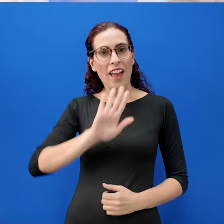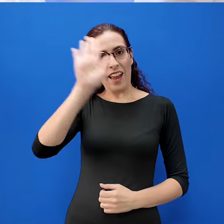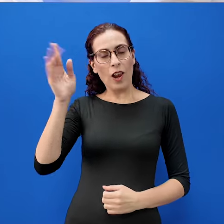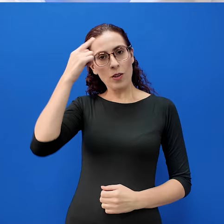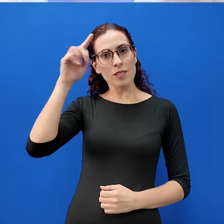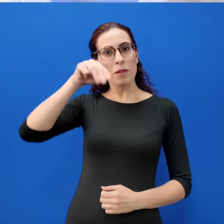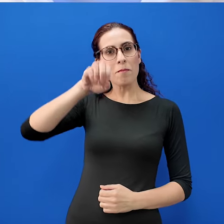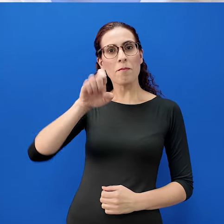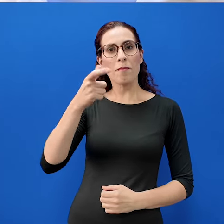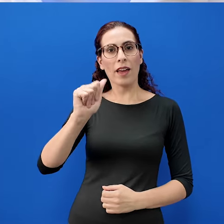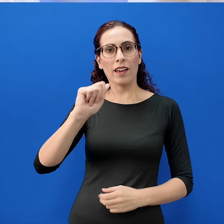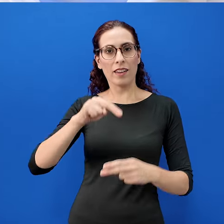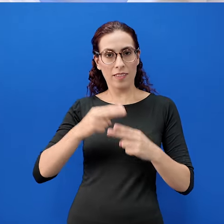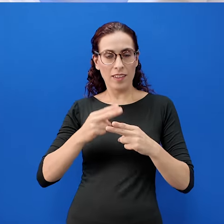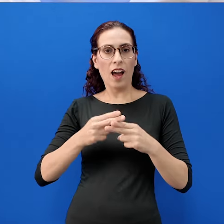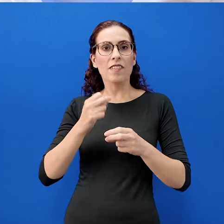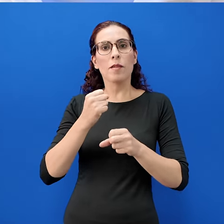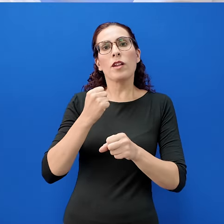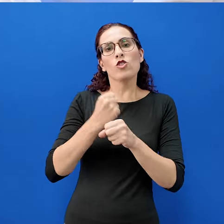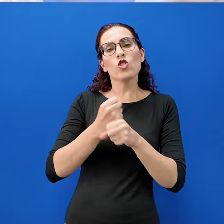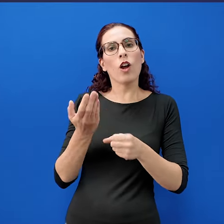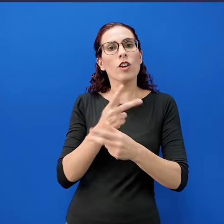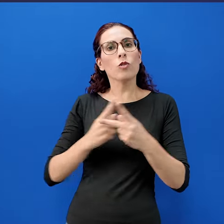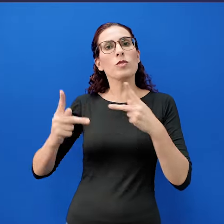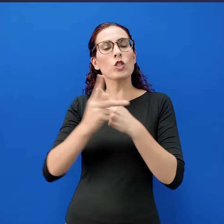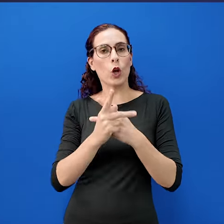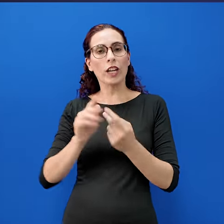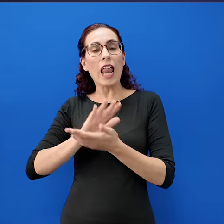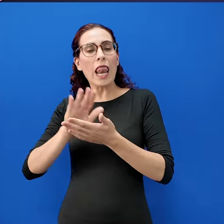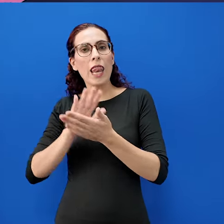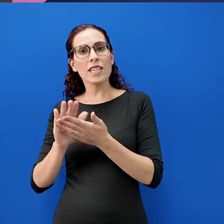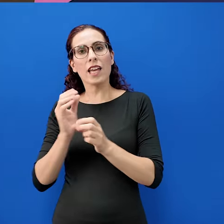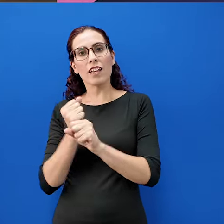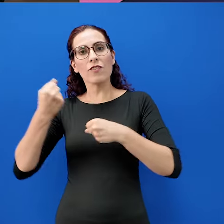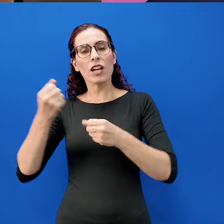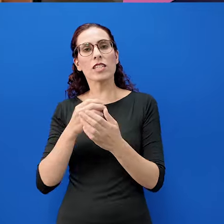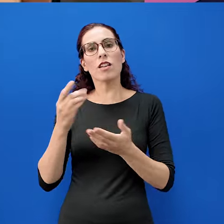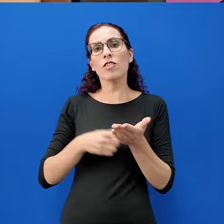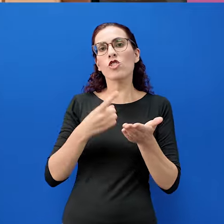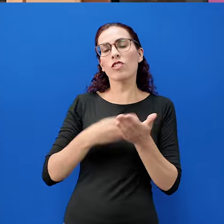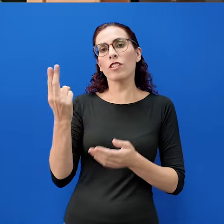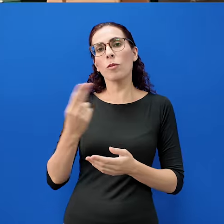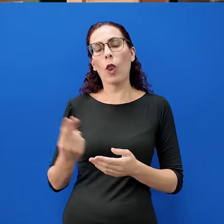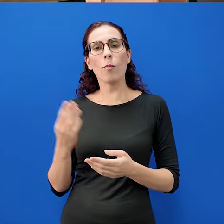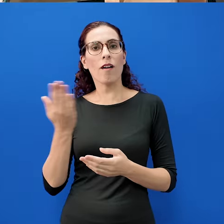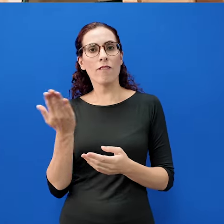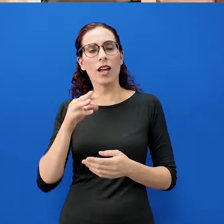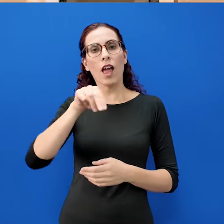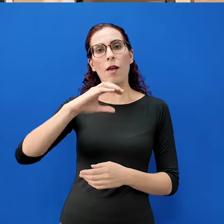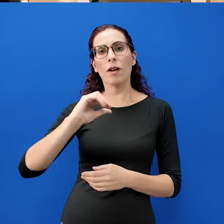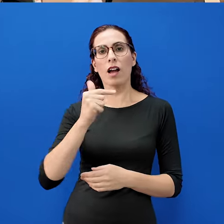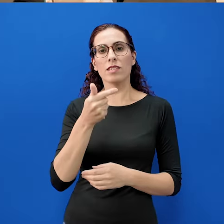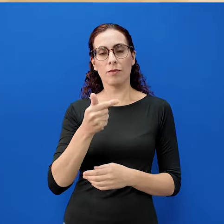Hi, I'm Megan, an enforcement officer at CRPD. I recently completed an advanced diploma in digital design at the Malta College of Arts, Science